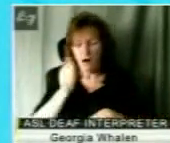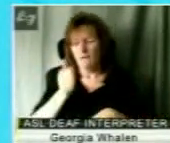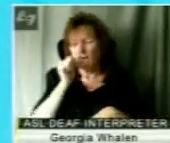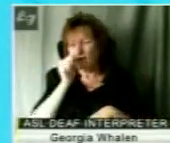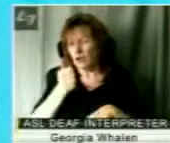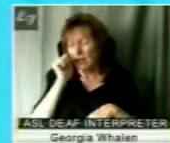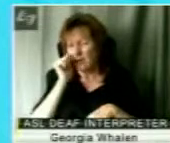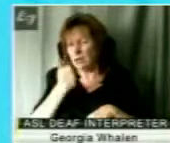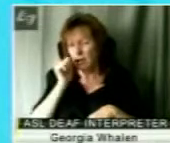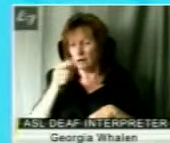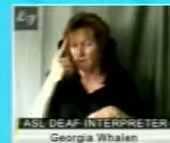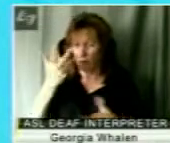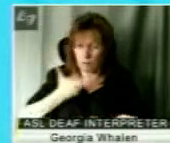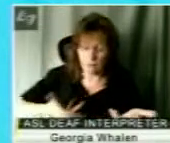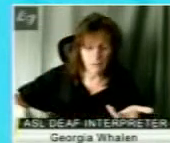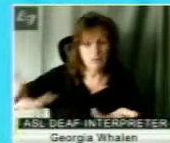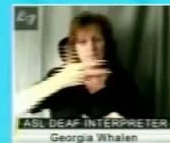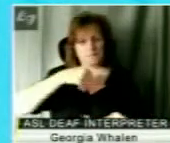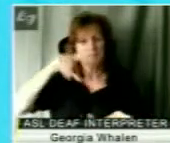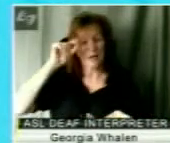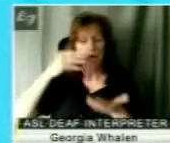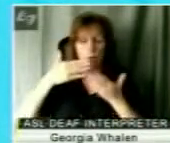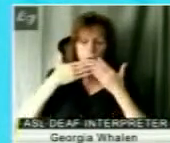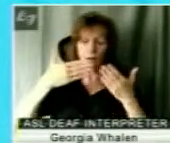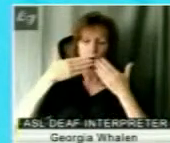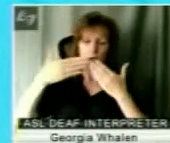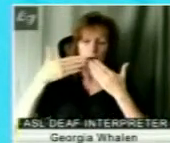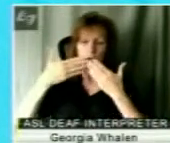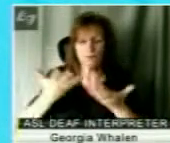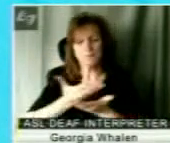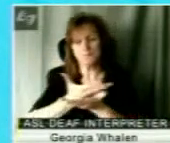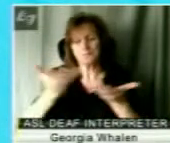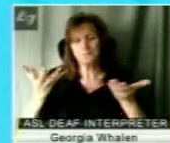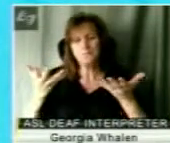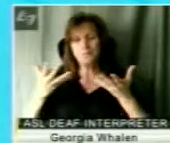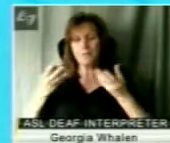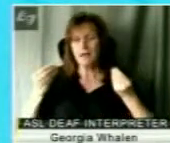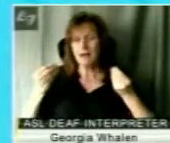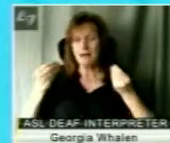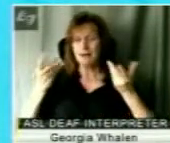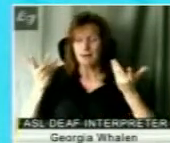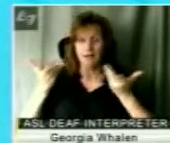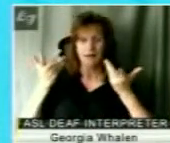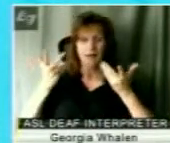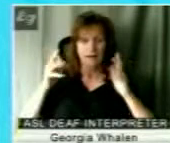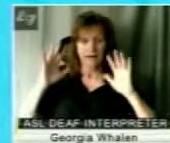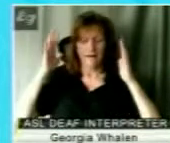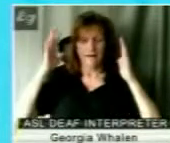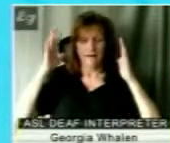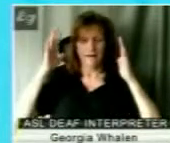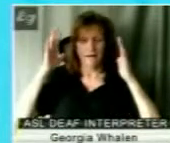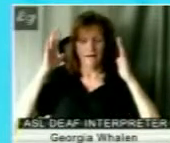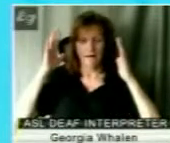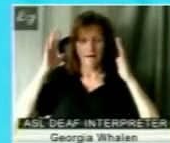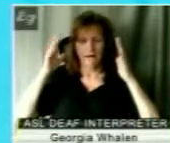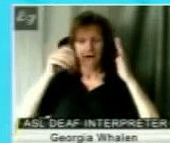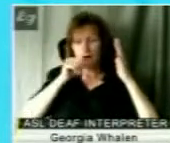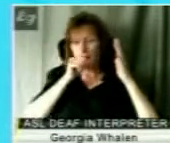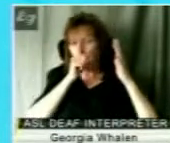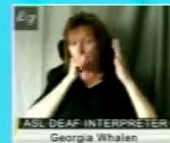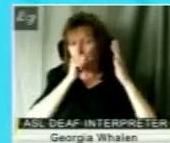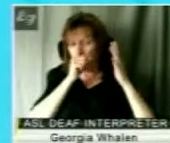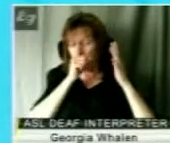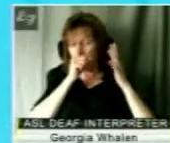city. So thank you to all of them. And Eureka, today is National Donut Day. For Hamilton, that should be